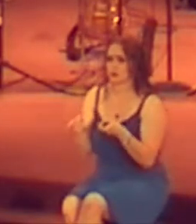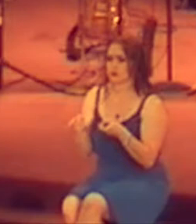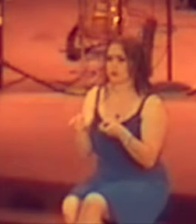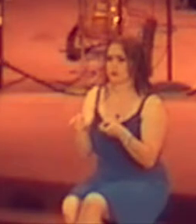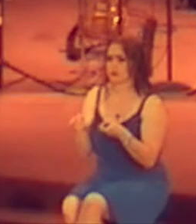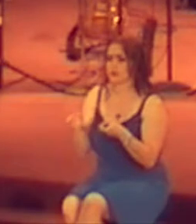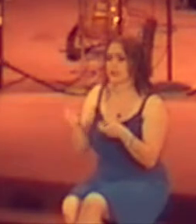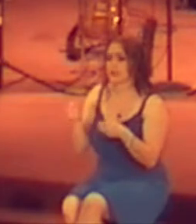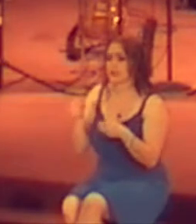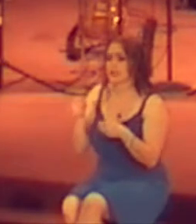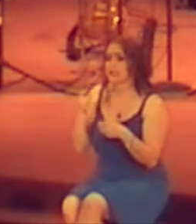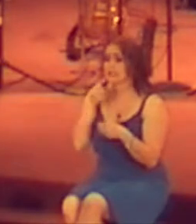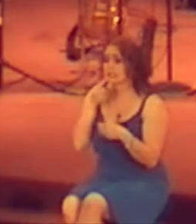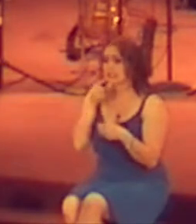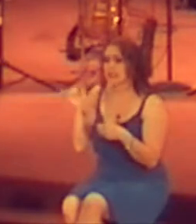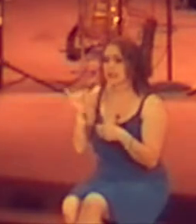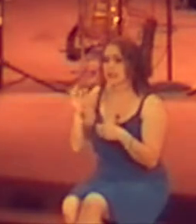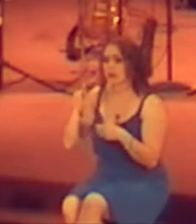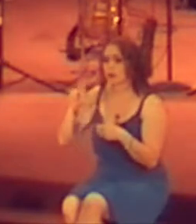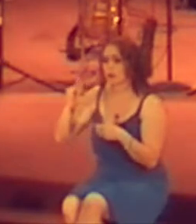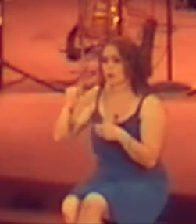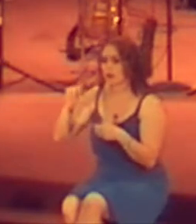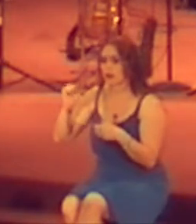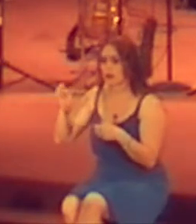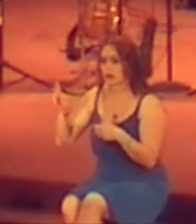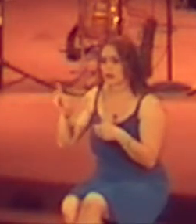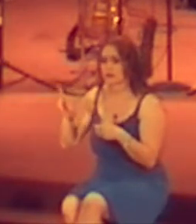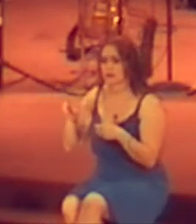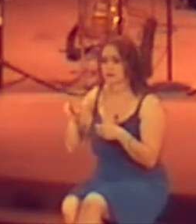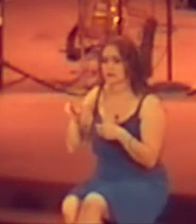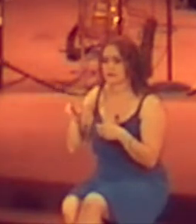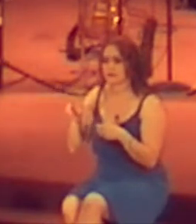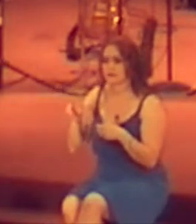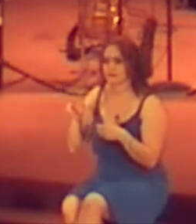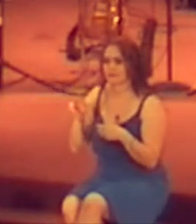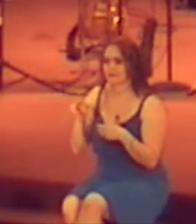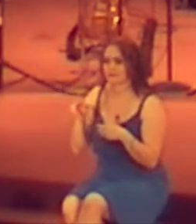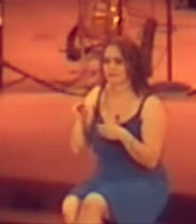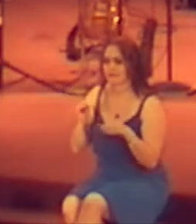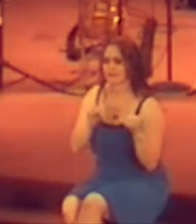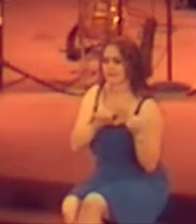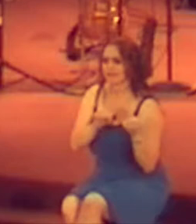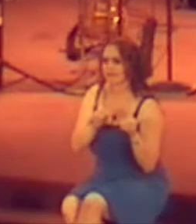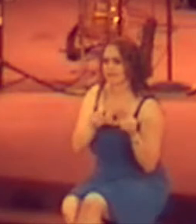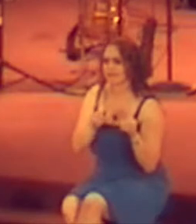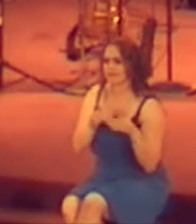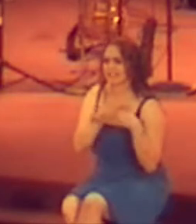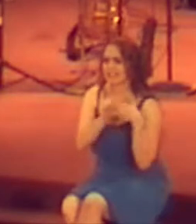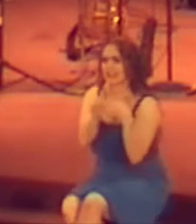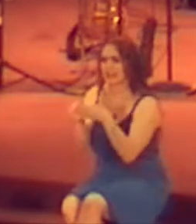the tongue, like a rudder, enables those who steer to set the course that they desire.